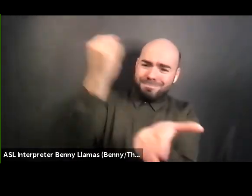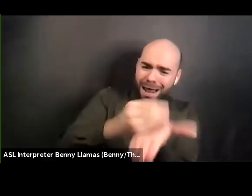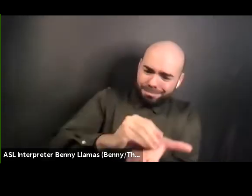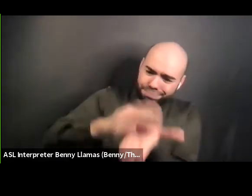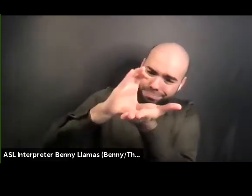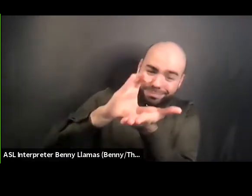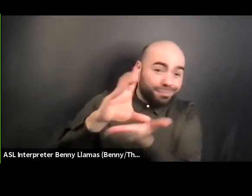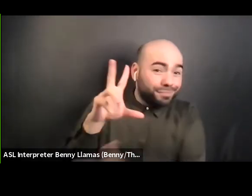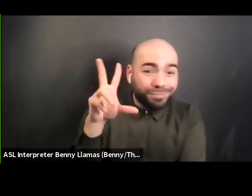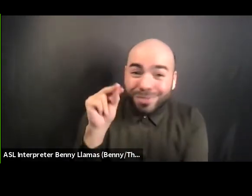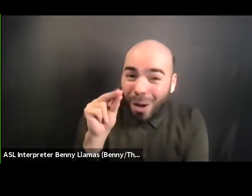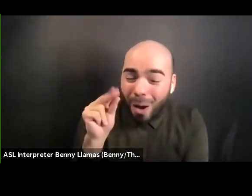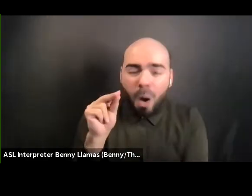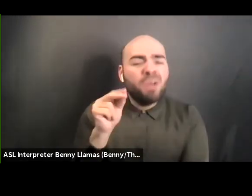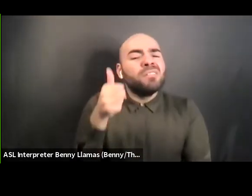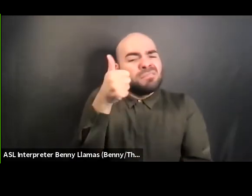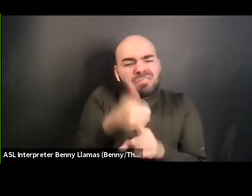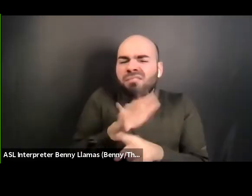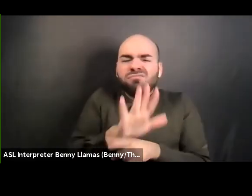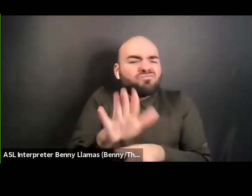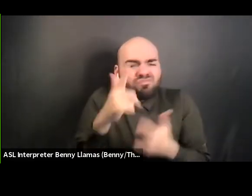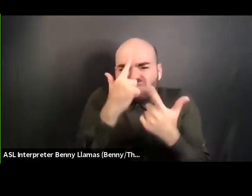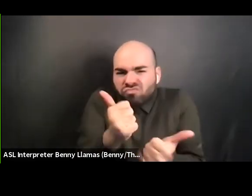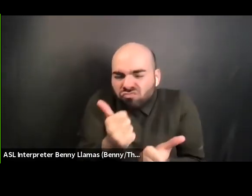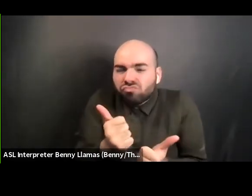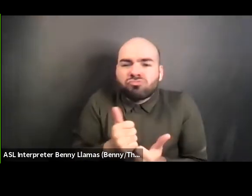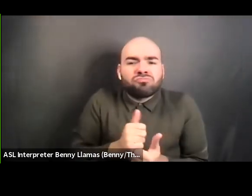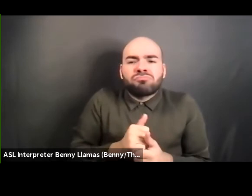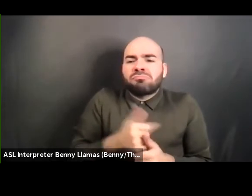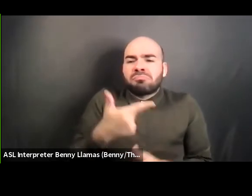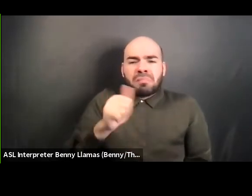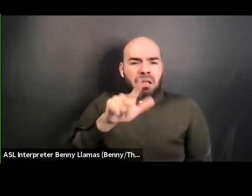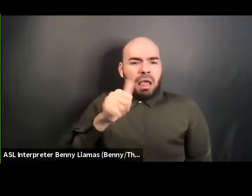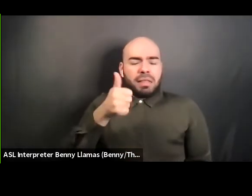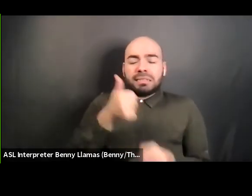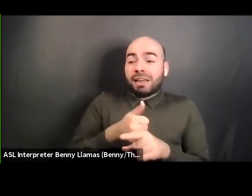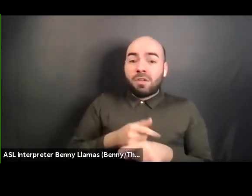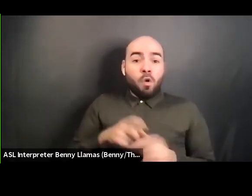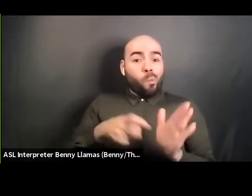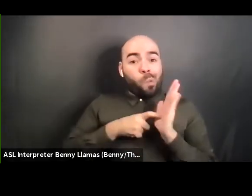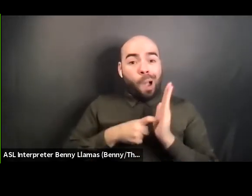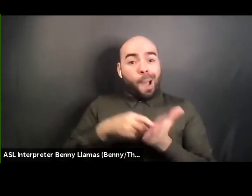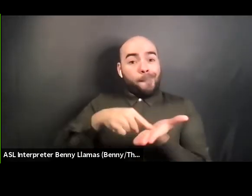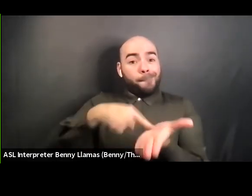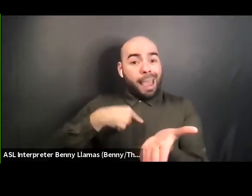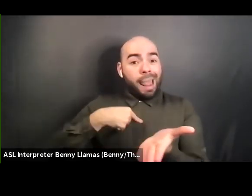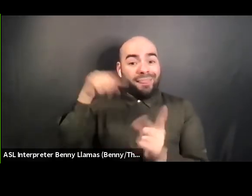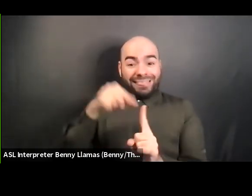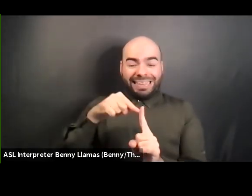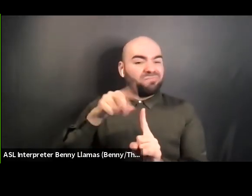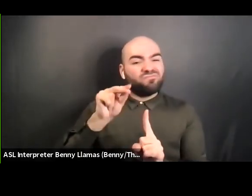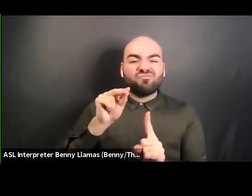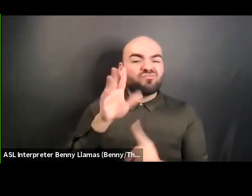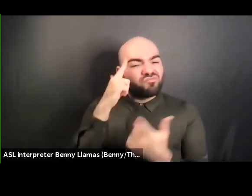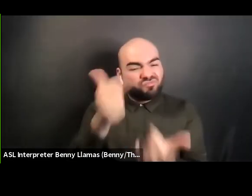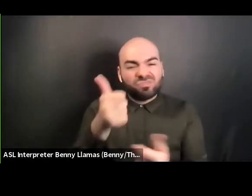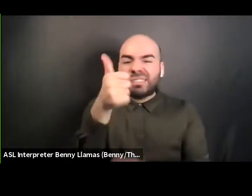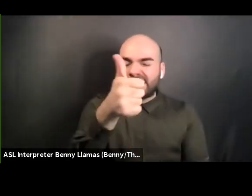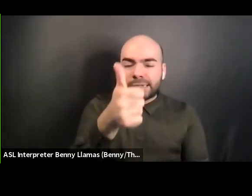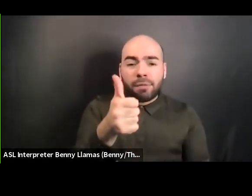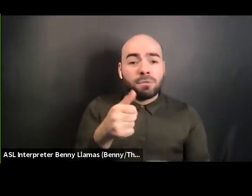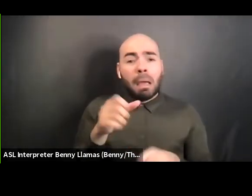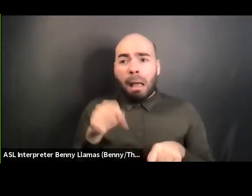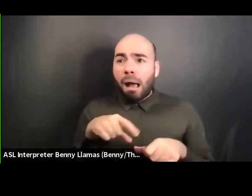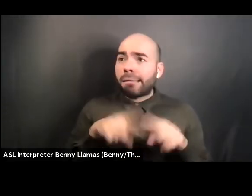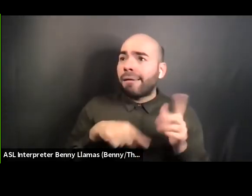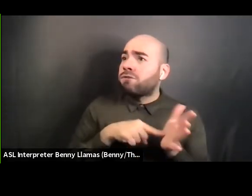You can pay what you can. All the gala tickets are available for pay what you will. We're dropping a link in the chat for